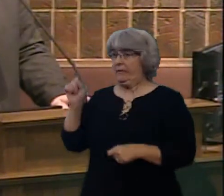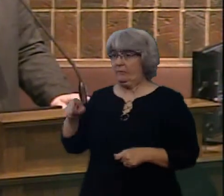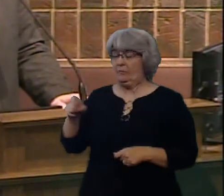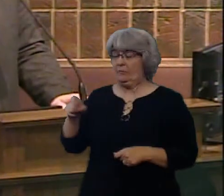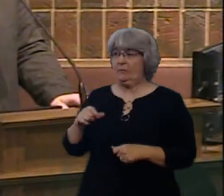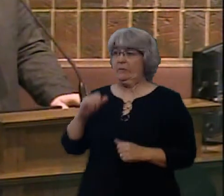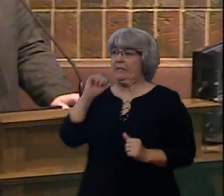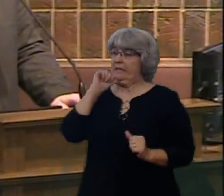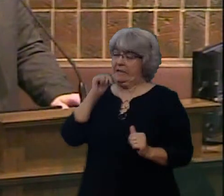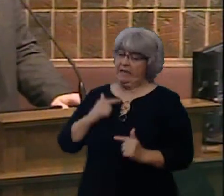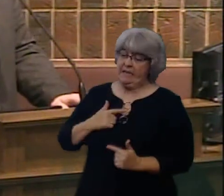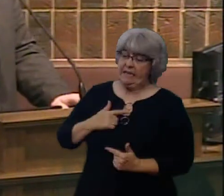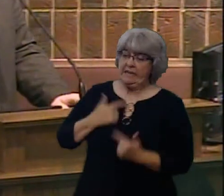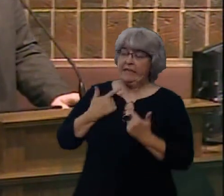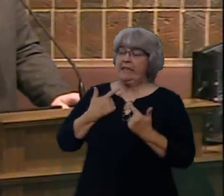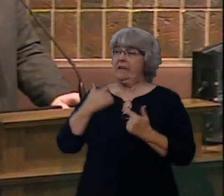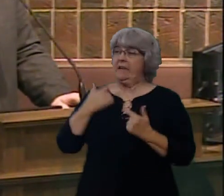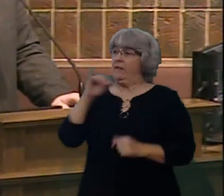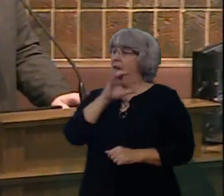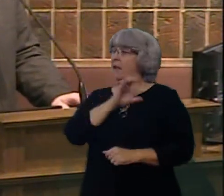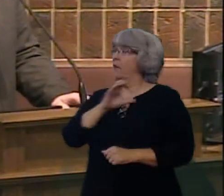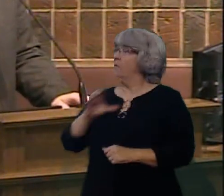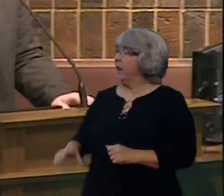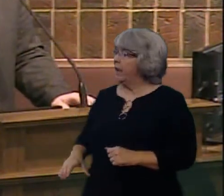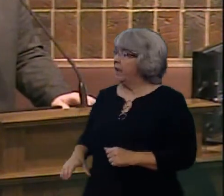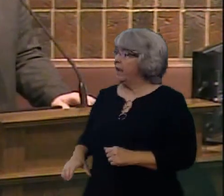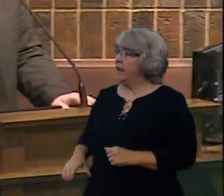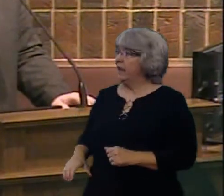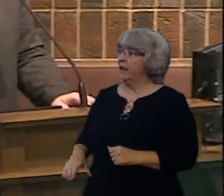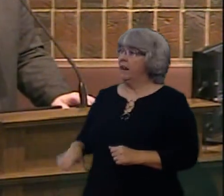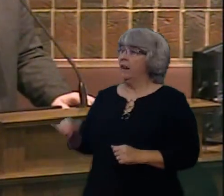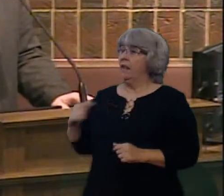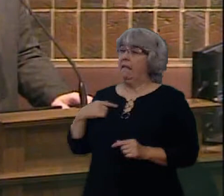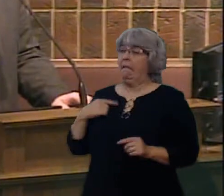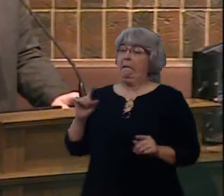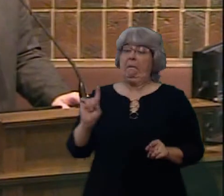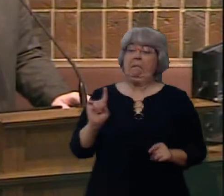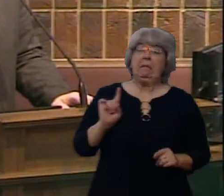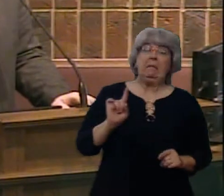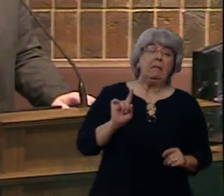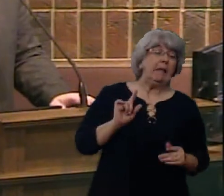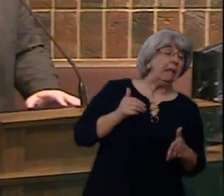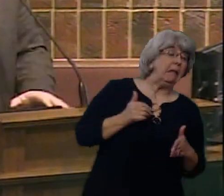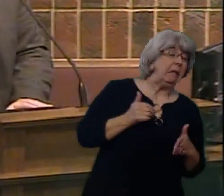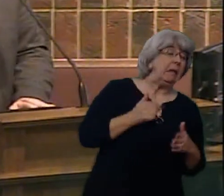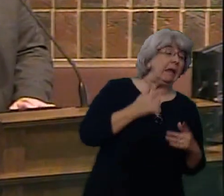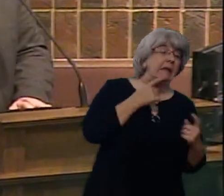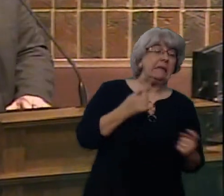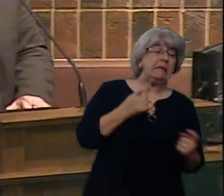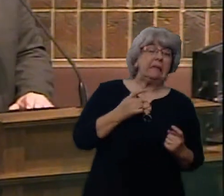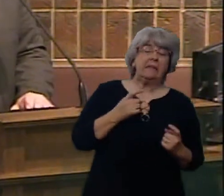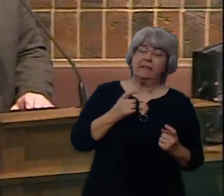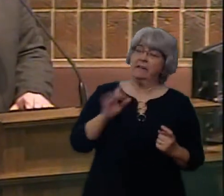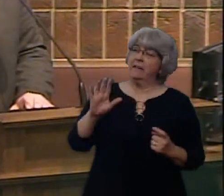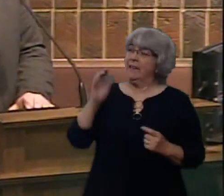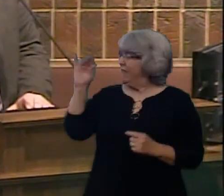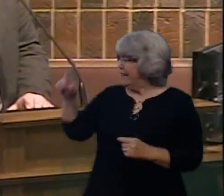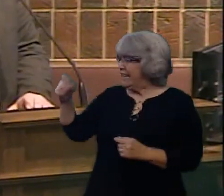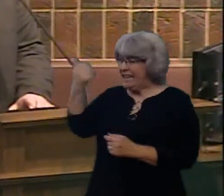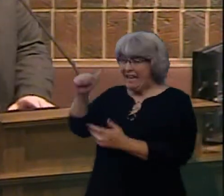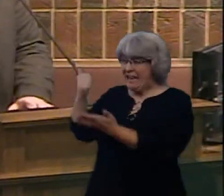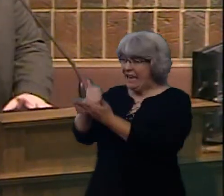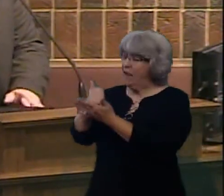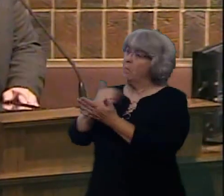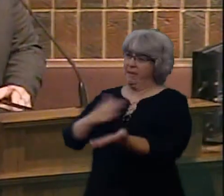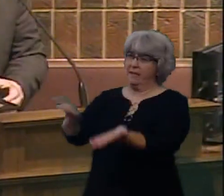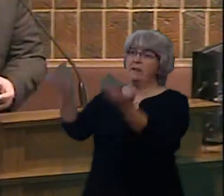your life as Christ would. You're trying to get too close to sin instead of pushing it away. If there's any way we can assist you, please come forward as we